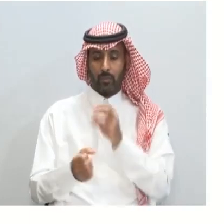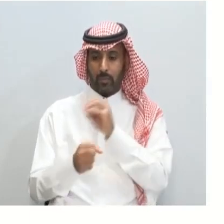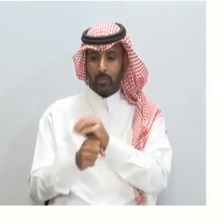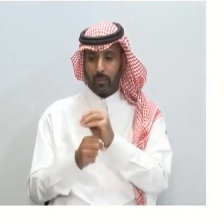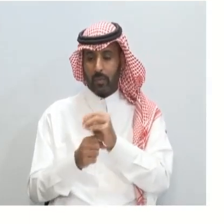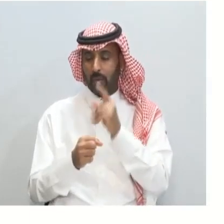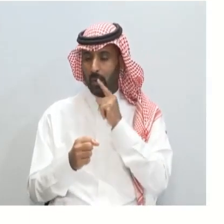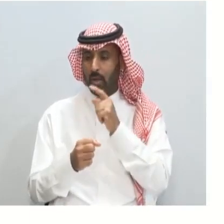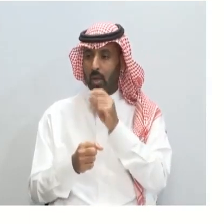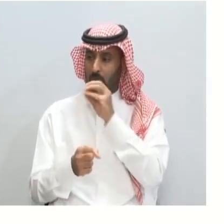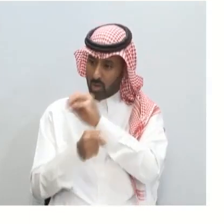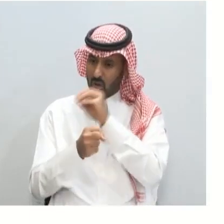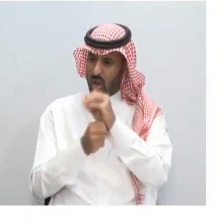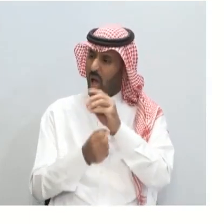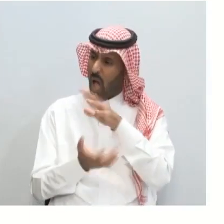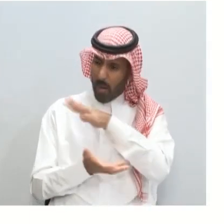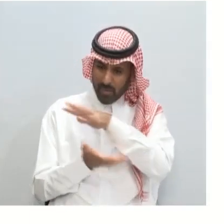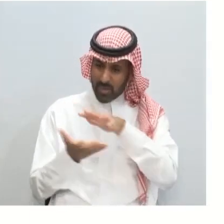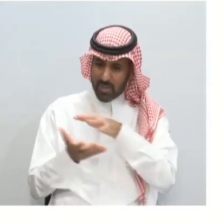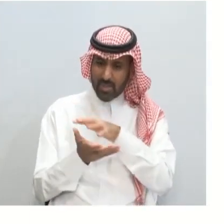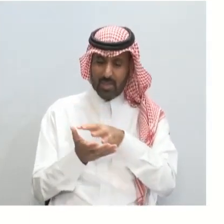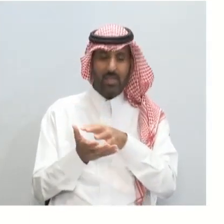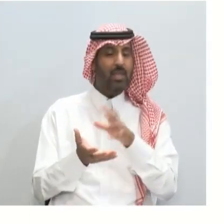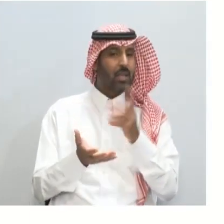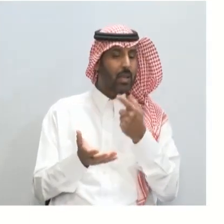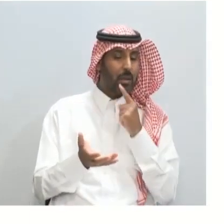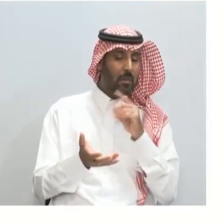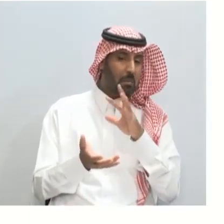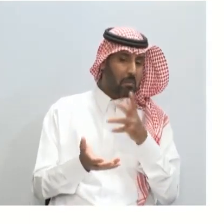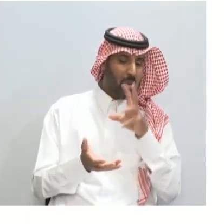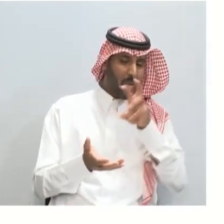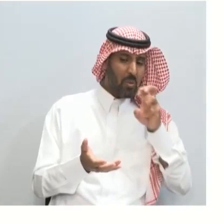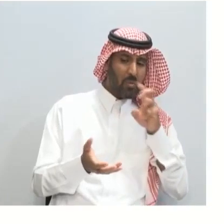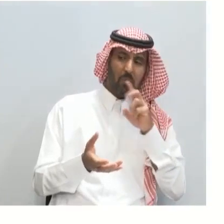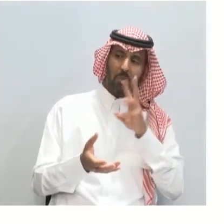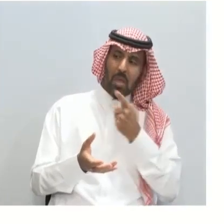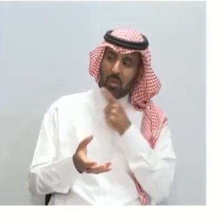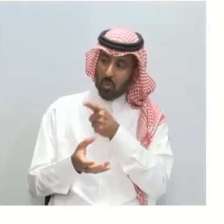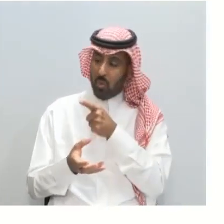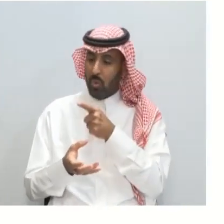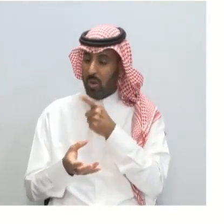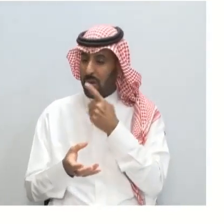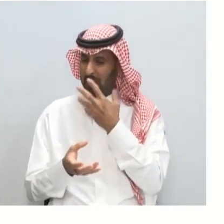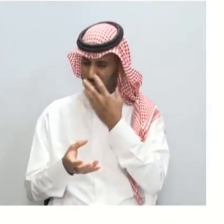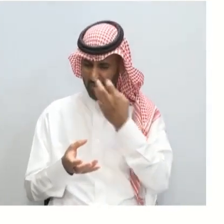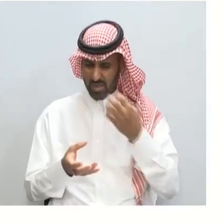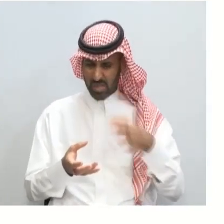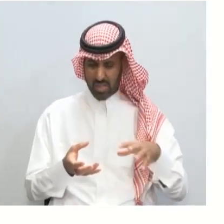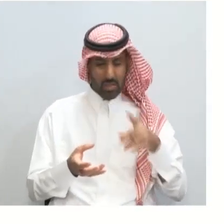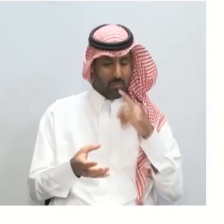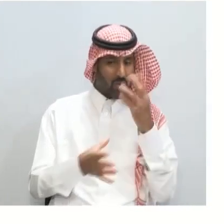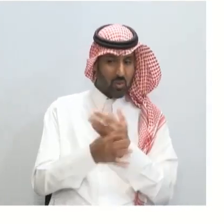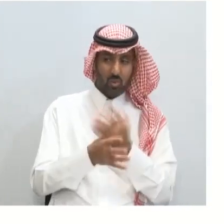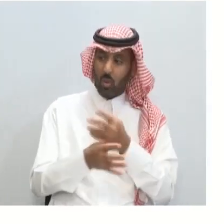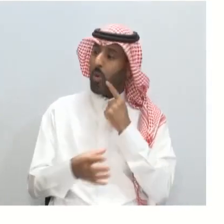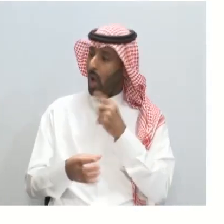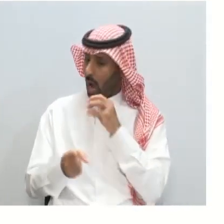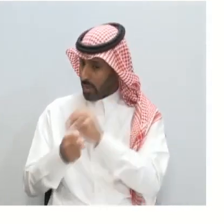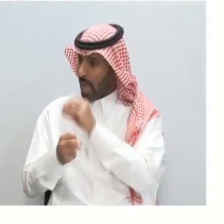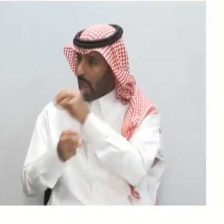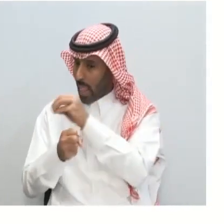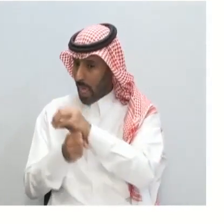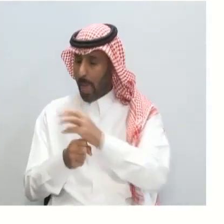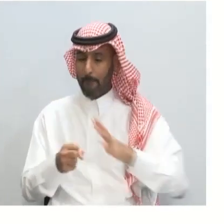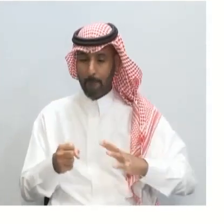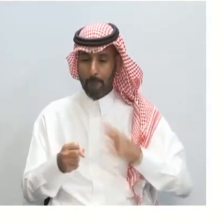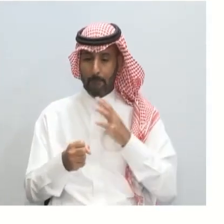a position where some employees of the company might hate you because you're revealing their problems to the management,